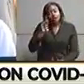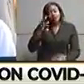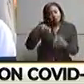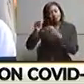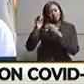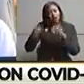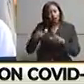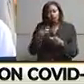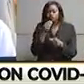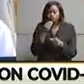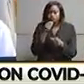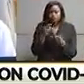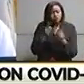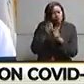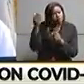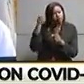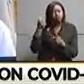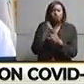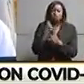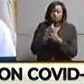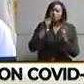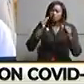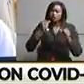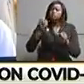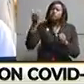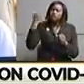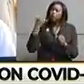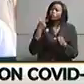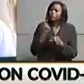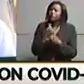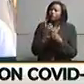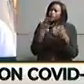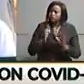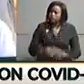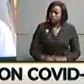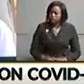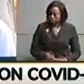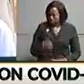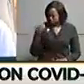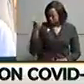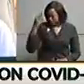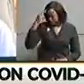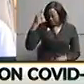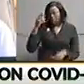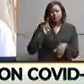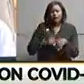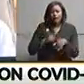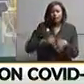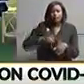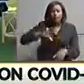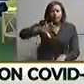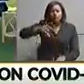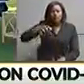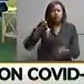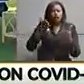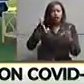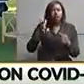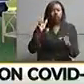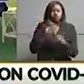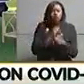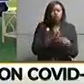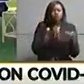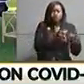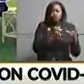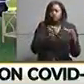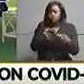organize, we had done it before actually. There was a time when the town was full of groups which were